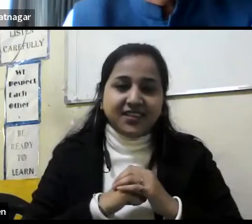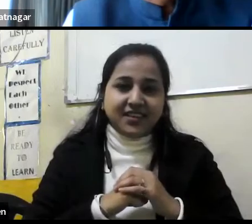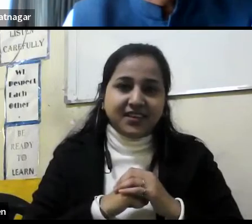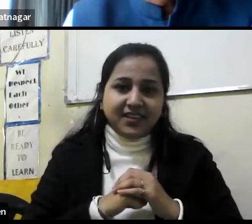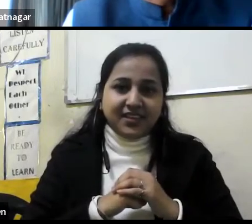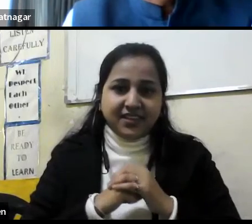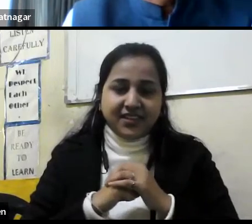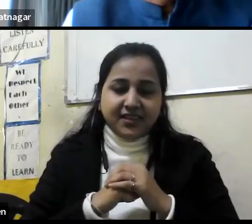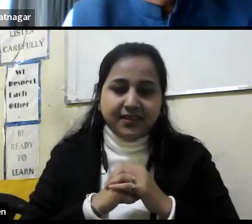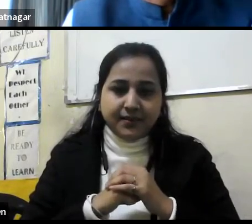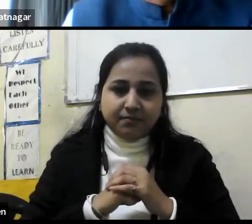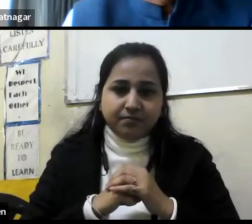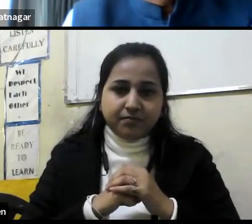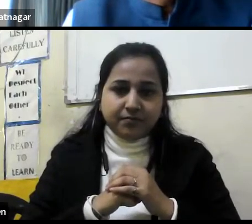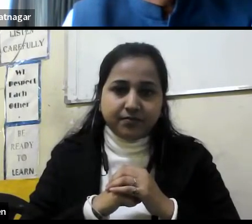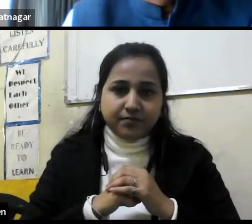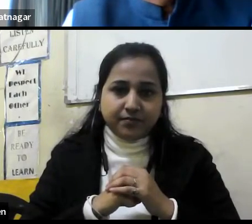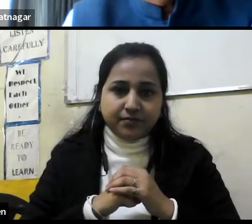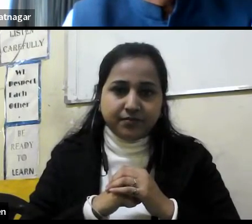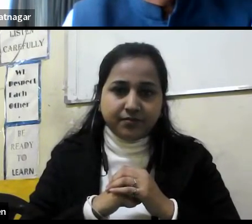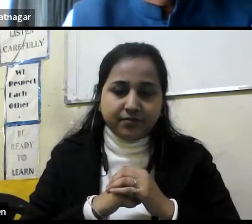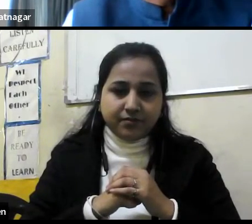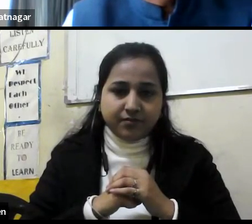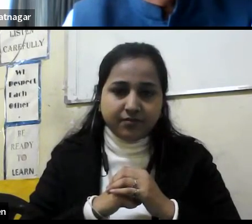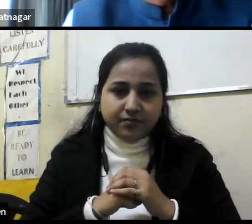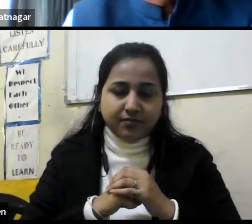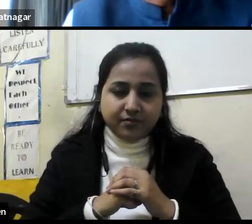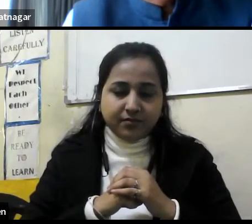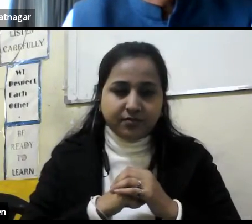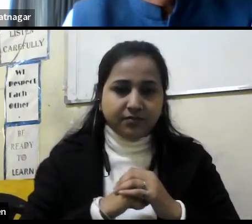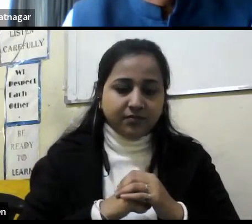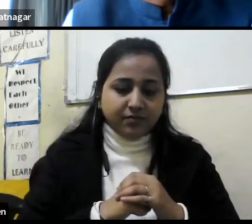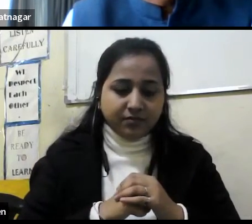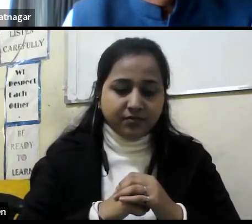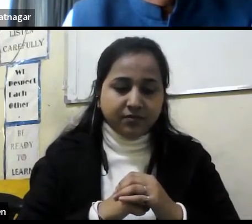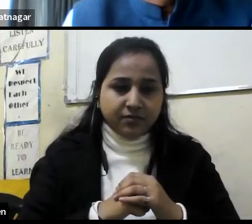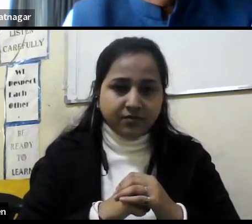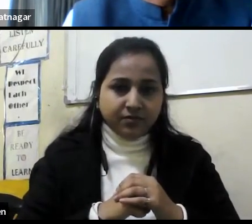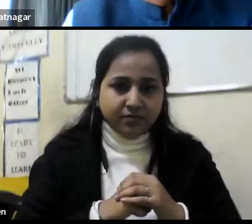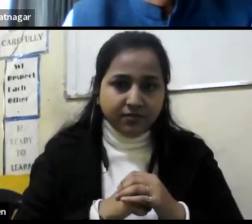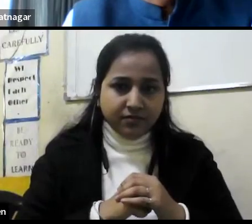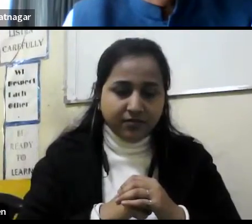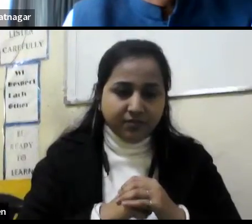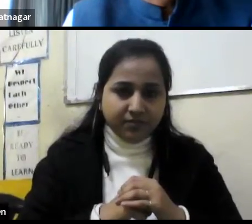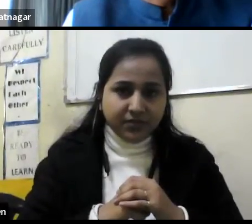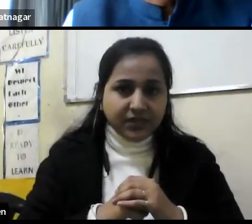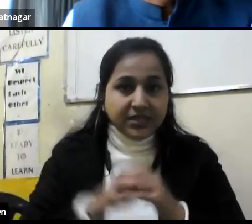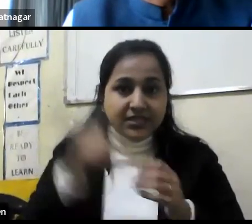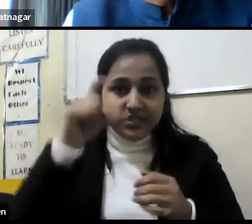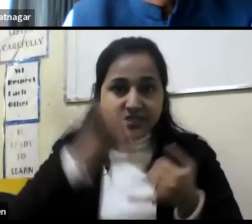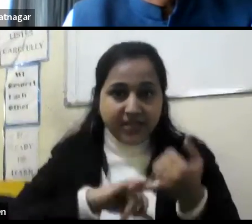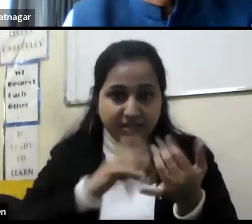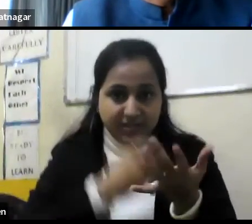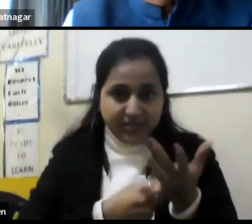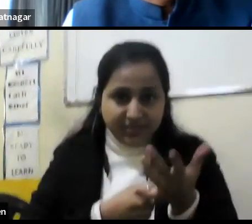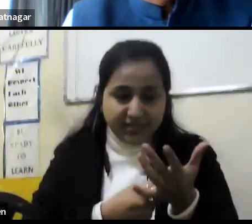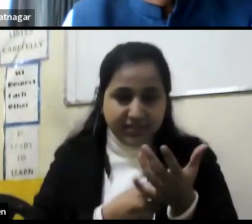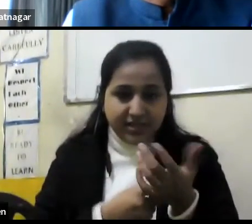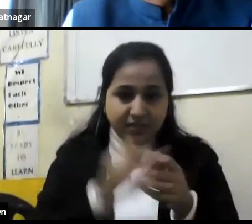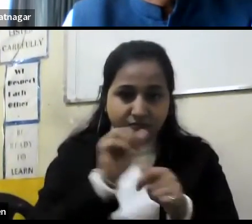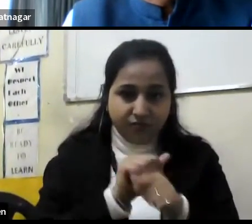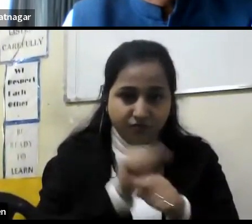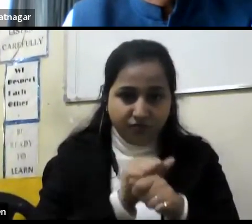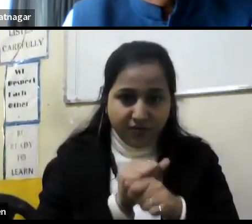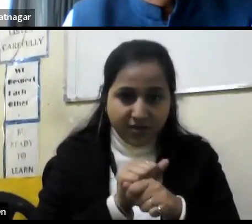fairly wide. And I think, as part of corporate citizenship and